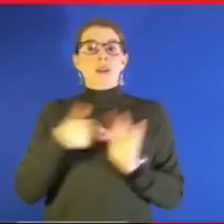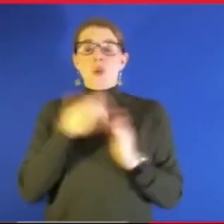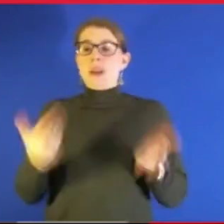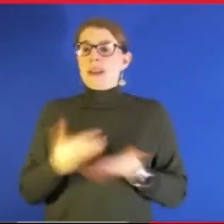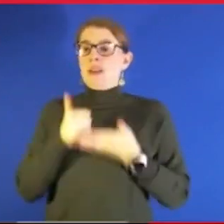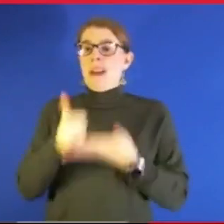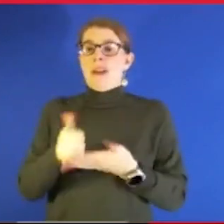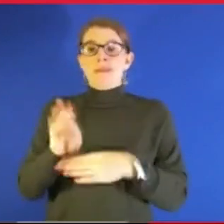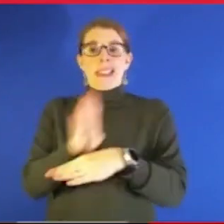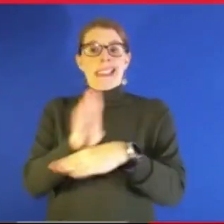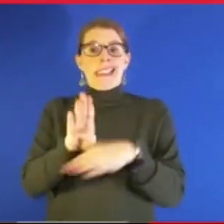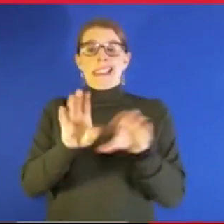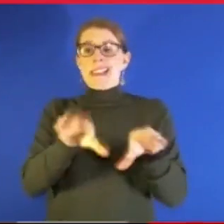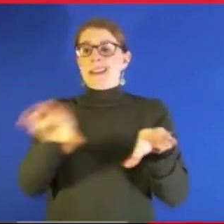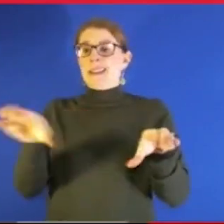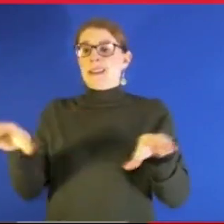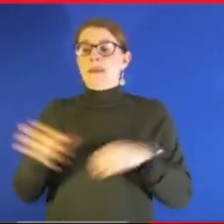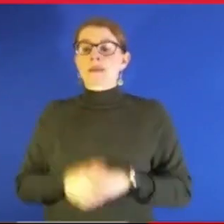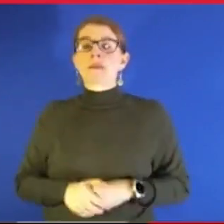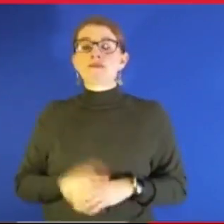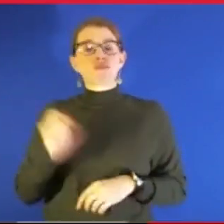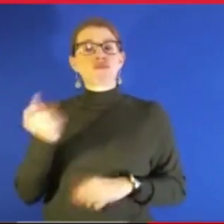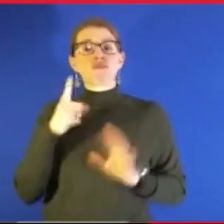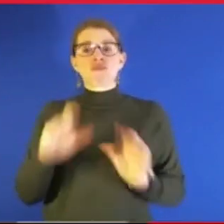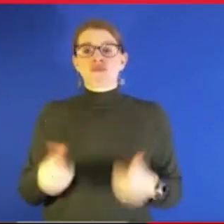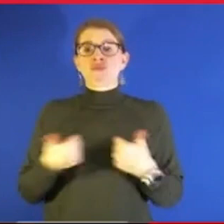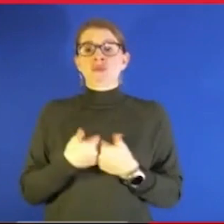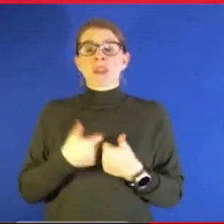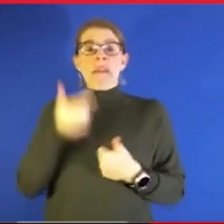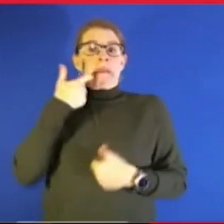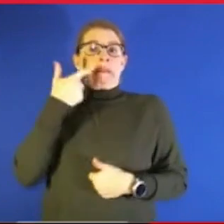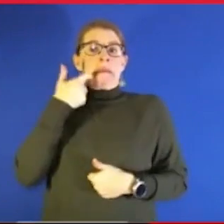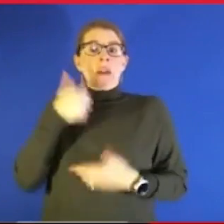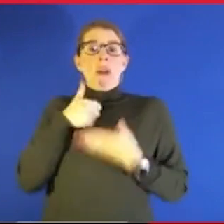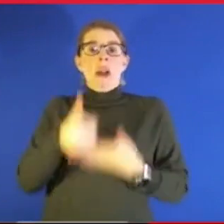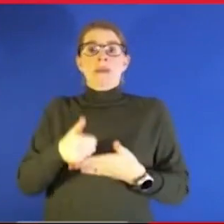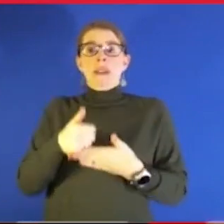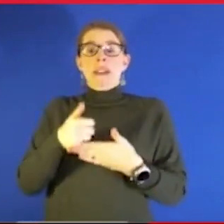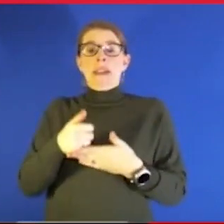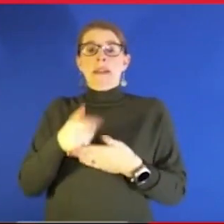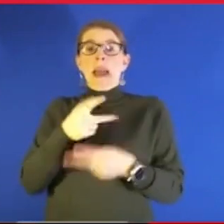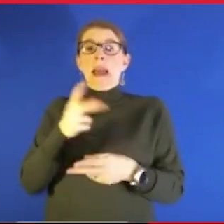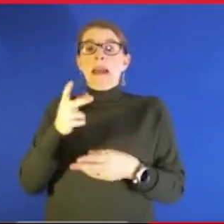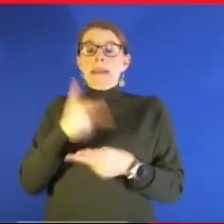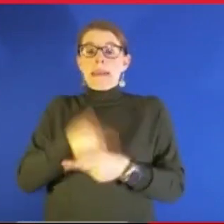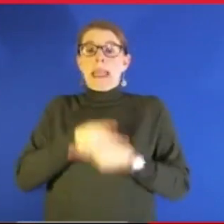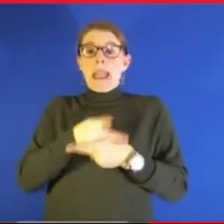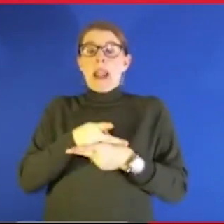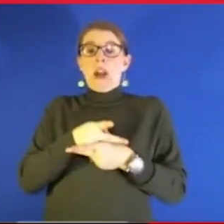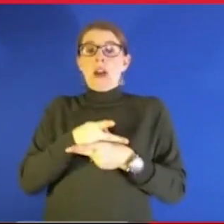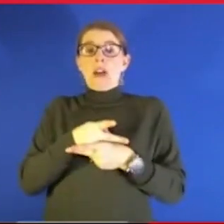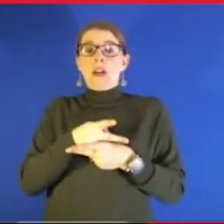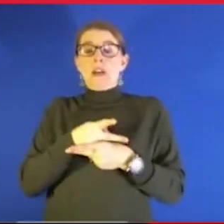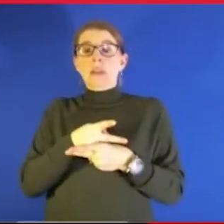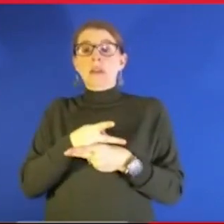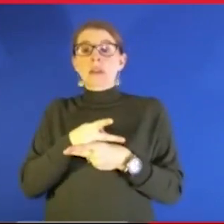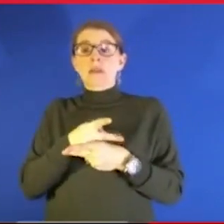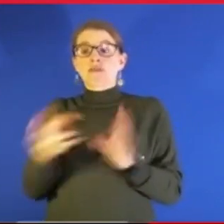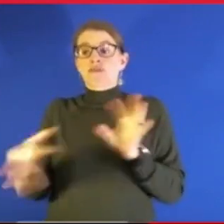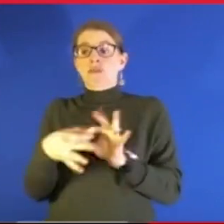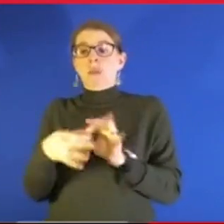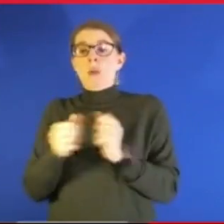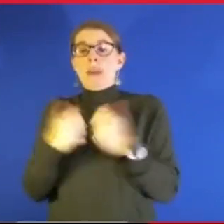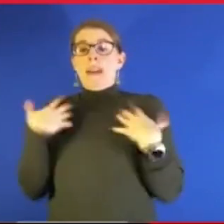business in these challenging times. Most recently, we helped a daycare line up with a health resource so that they could get